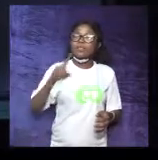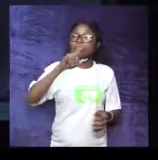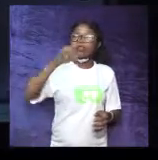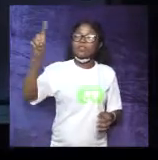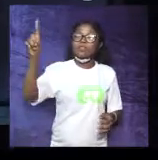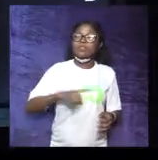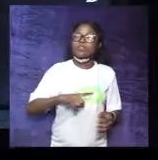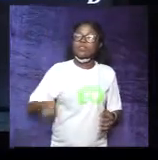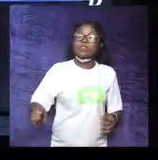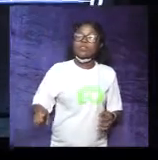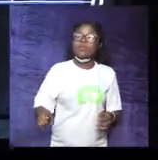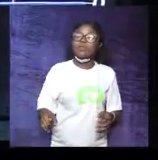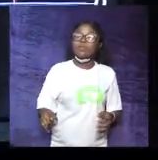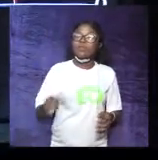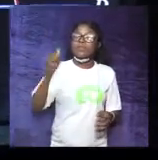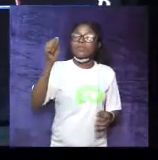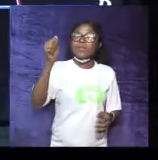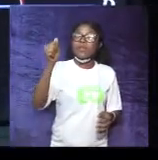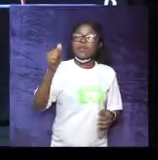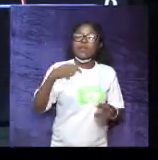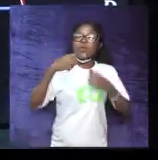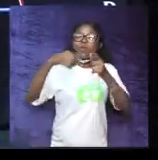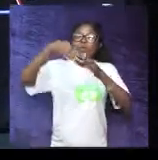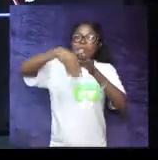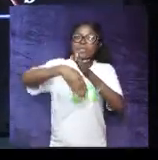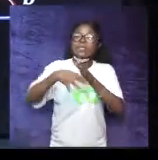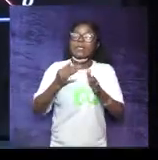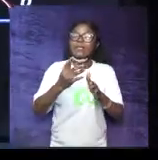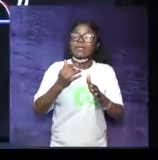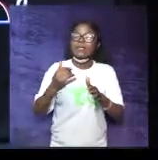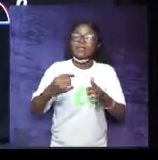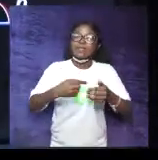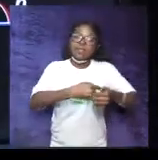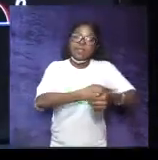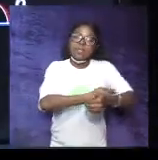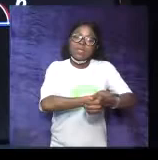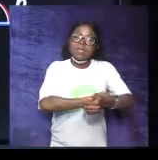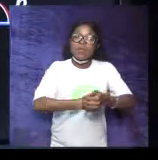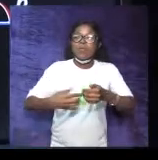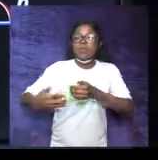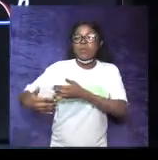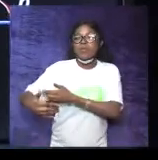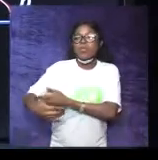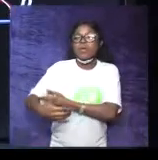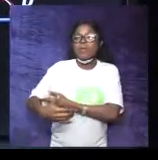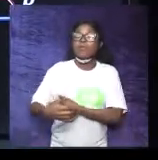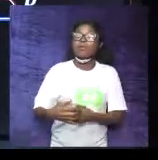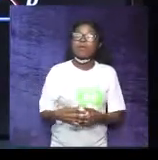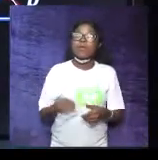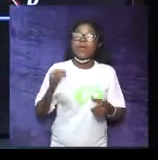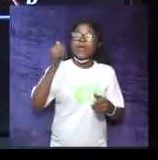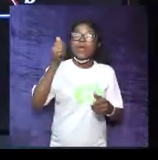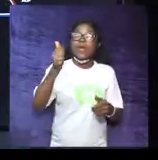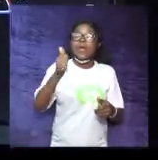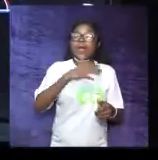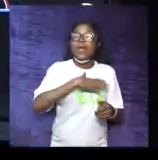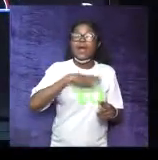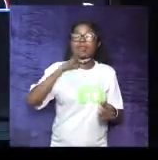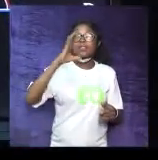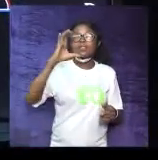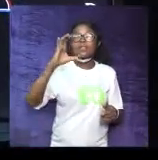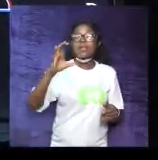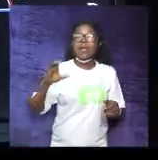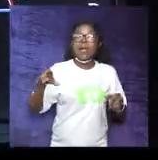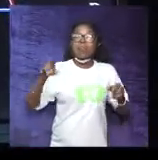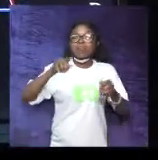then A goes inside the elbow and C goes inside the elbow. So A and C are